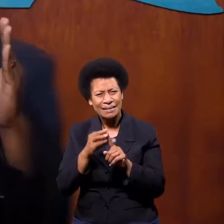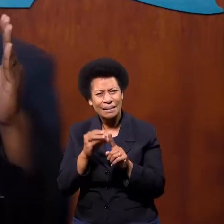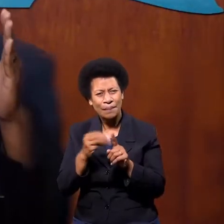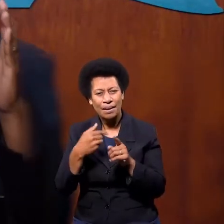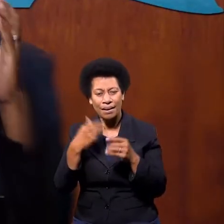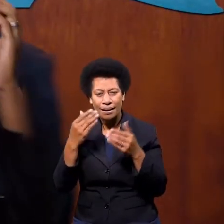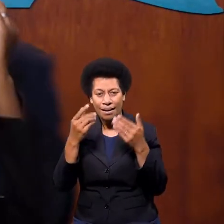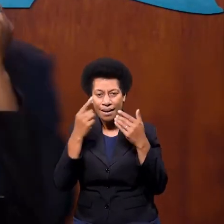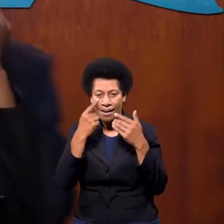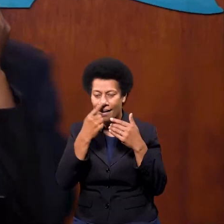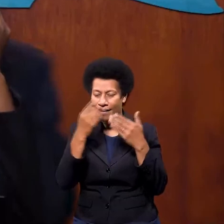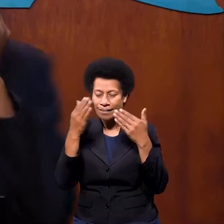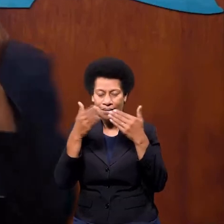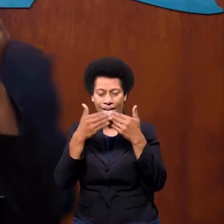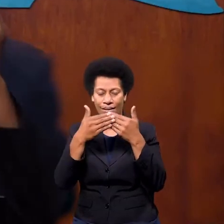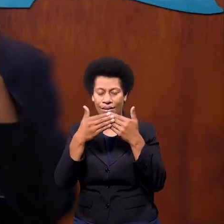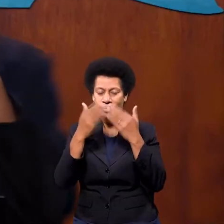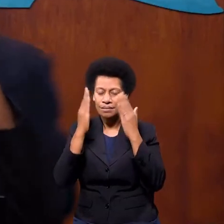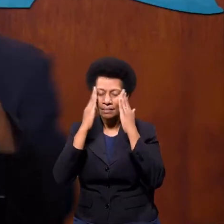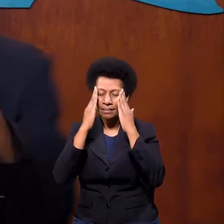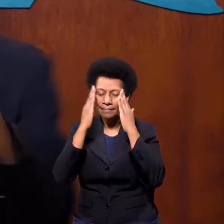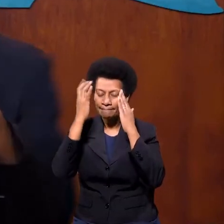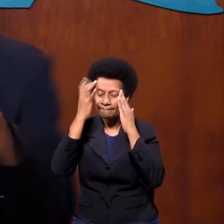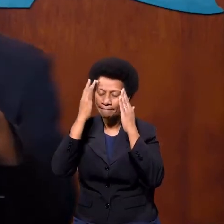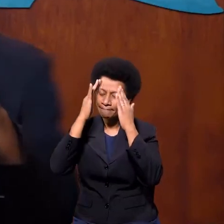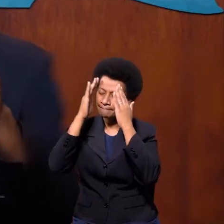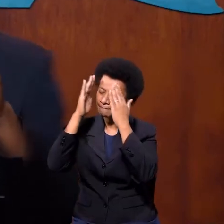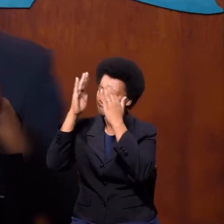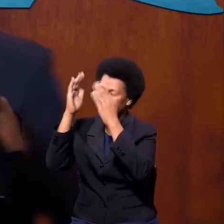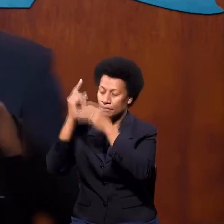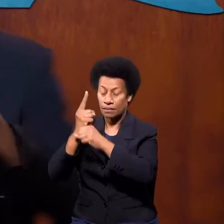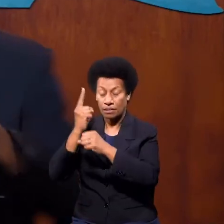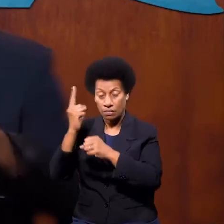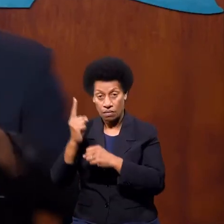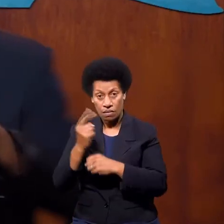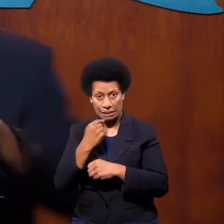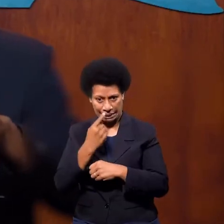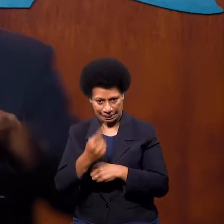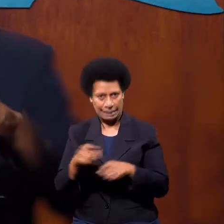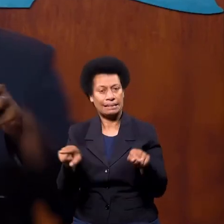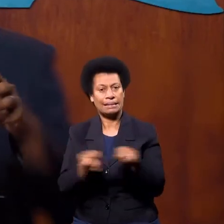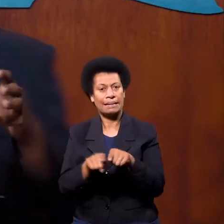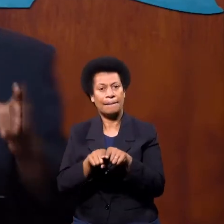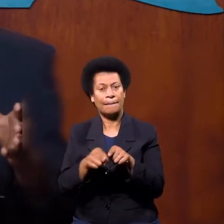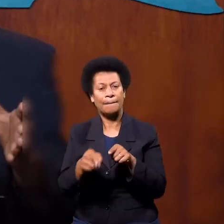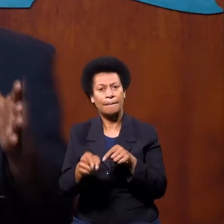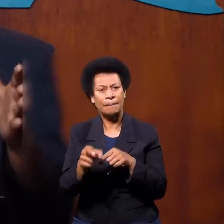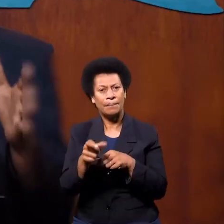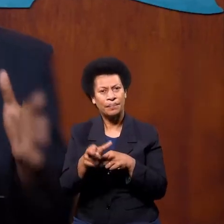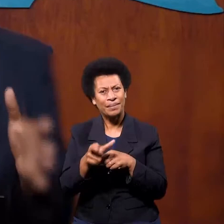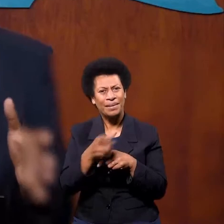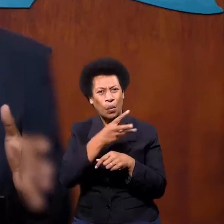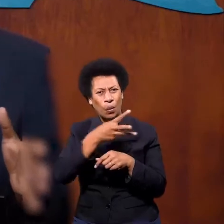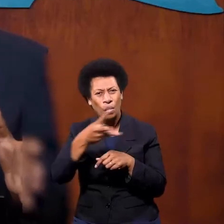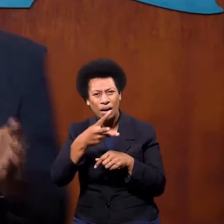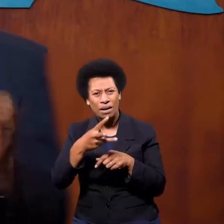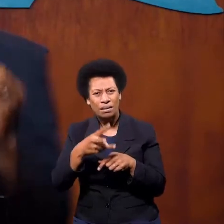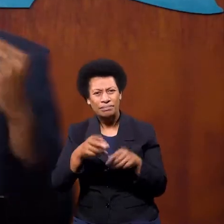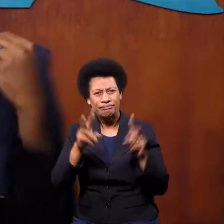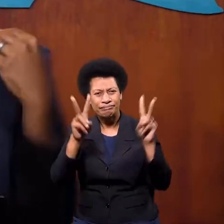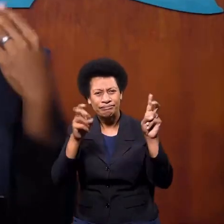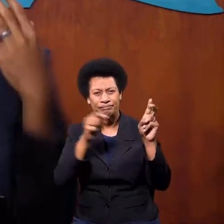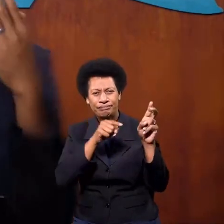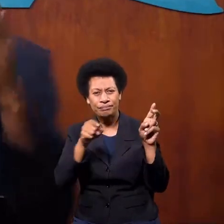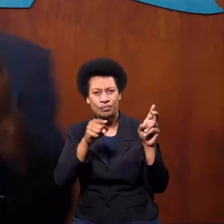close your eyes, you want to direct your mind and your thoughts toward God. It's the same that is said in this verse with the context of the psalm,